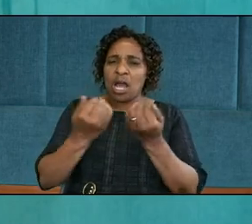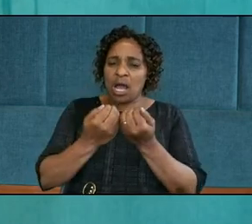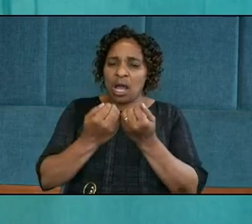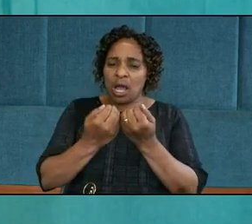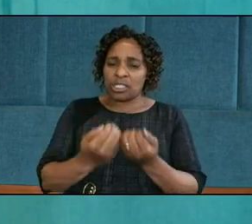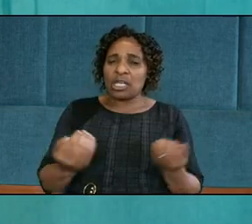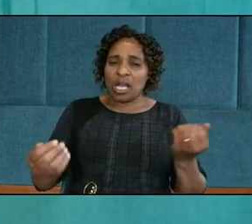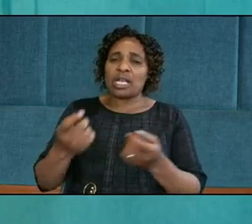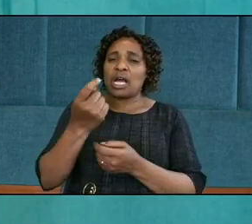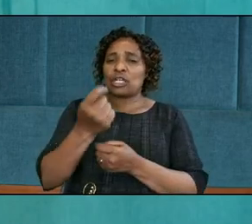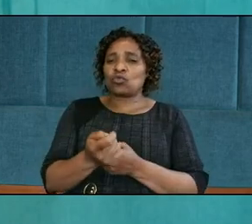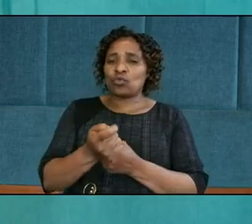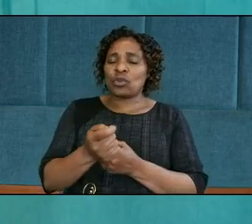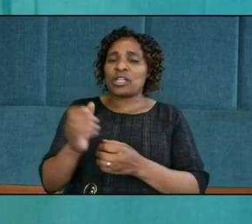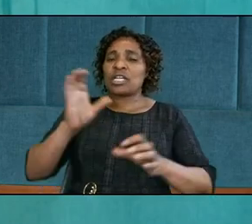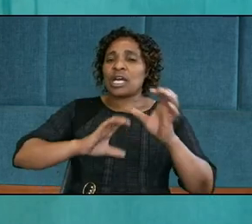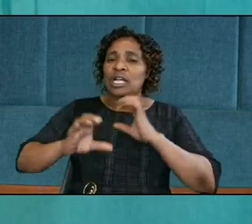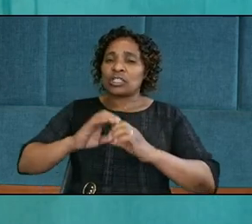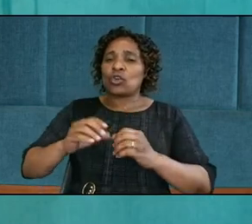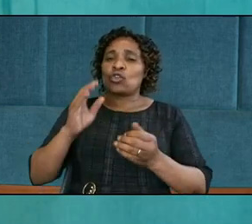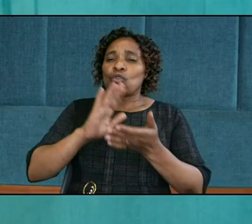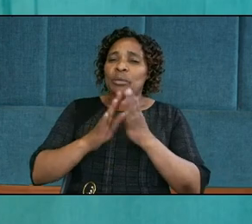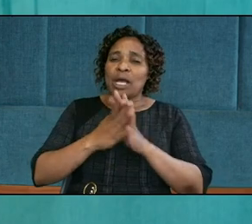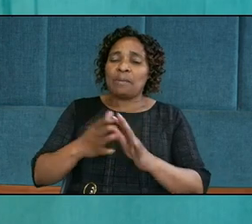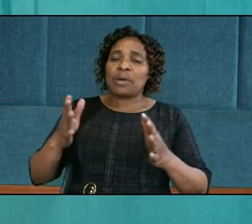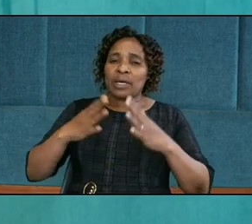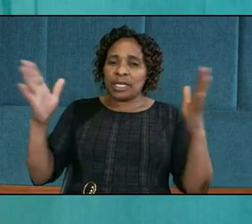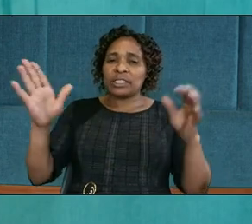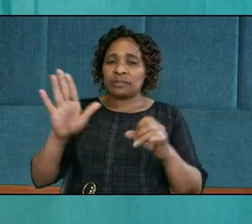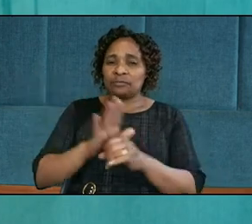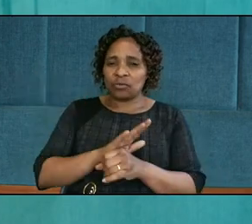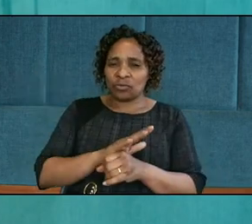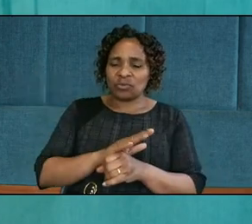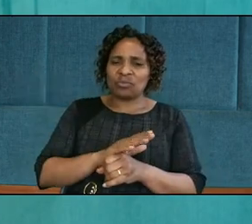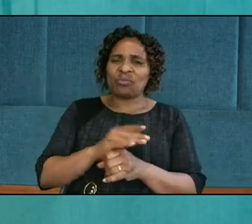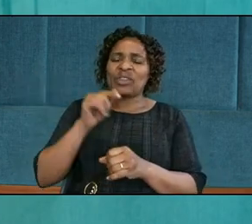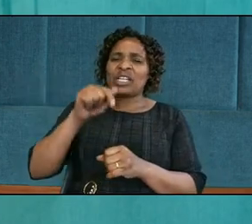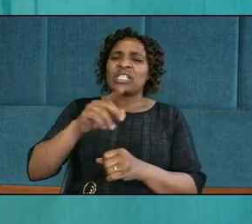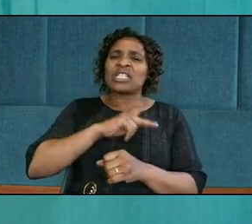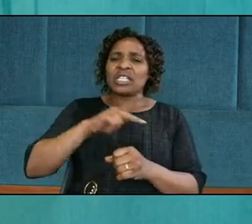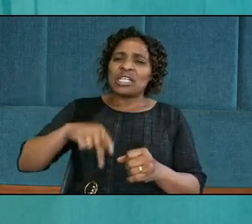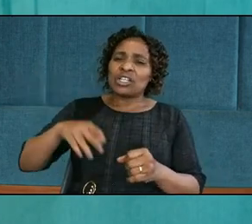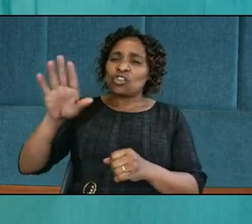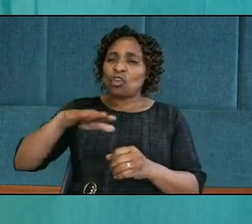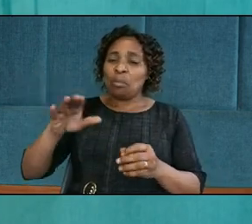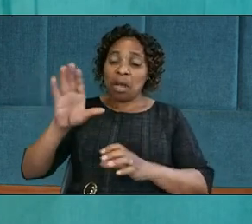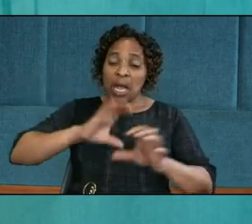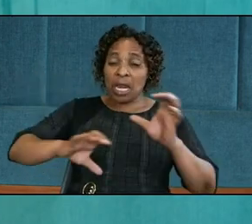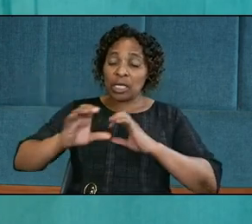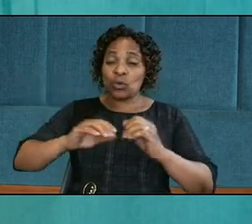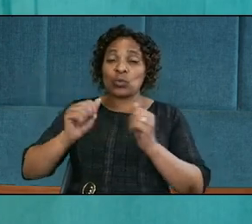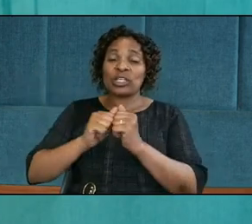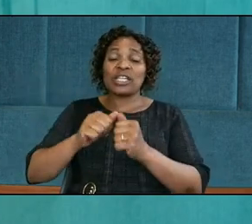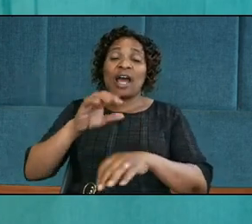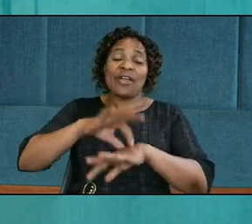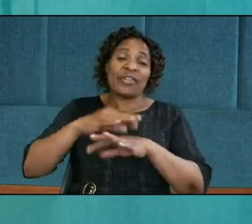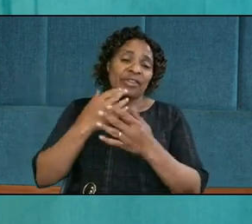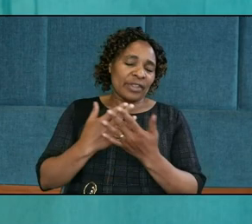values. These are the characteristics of real greatness. His kingdom is not characterized by earthly figures.